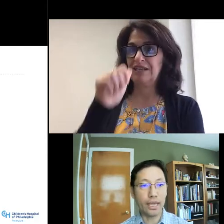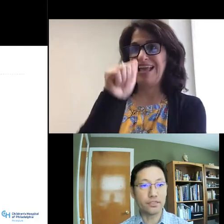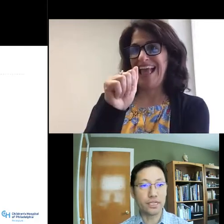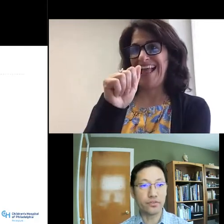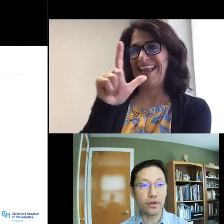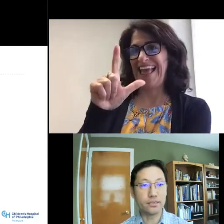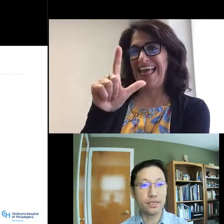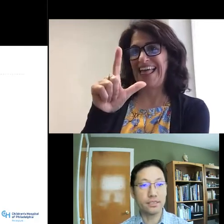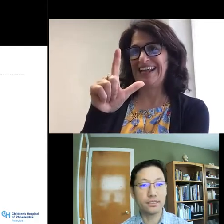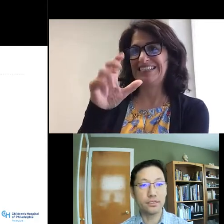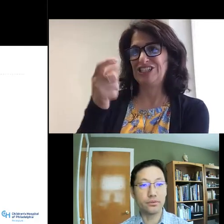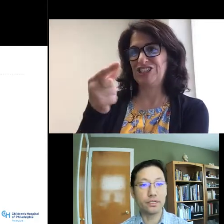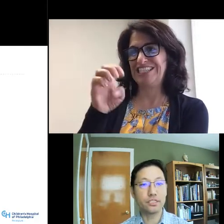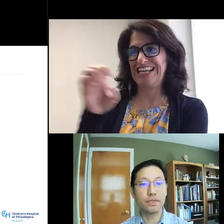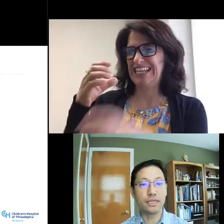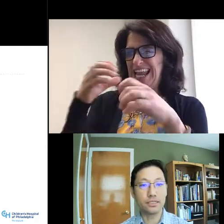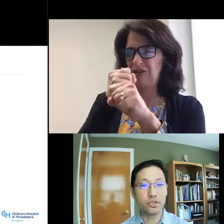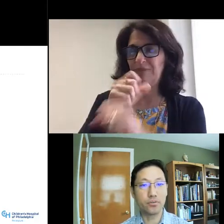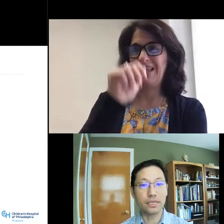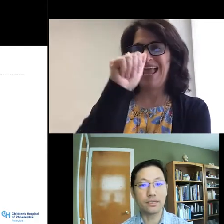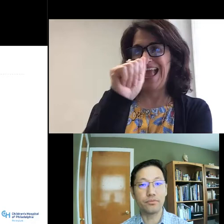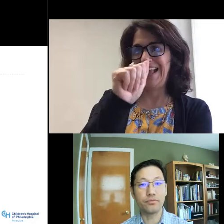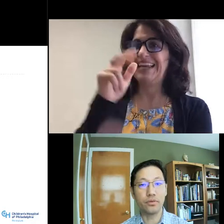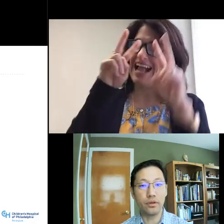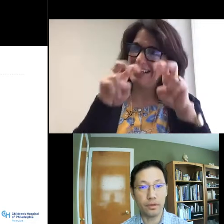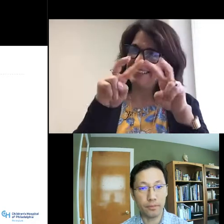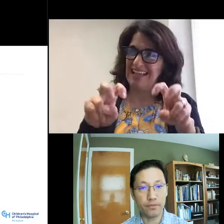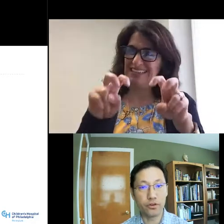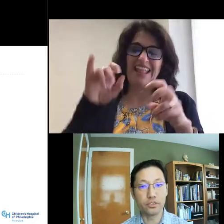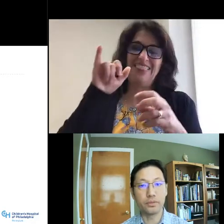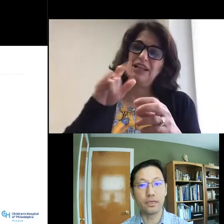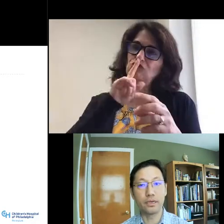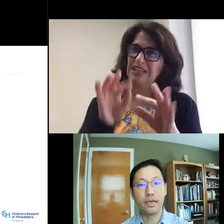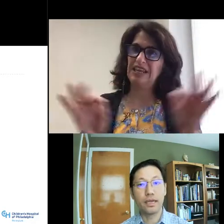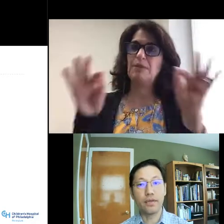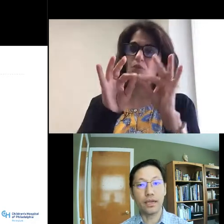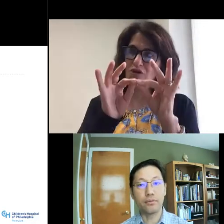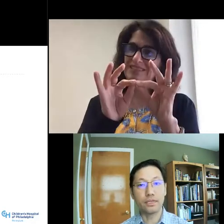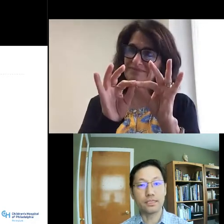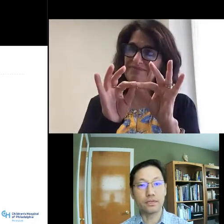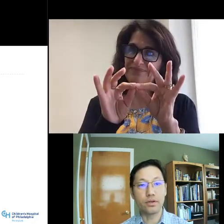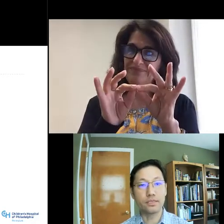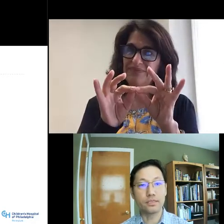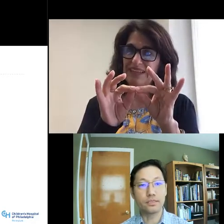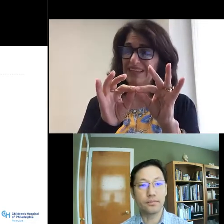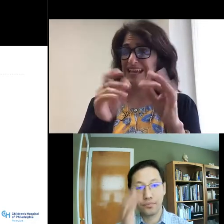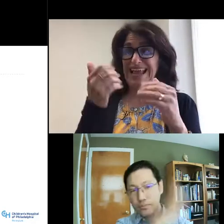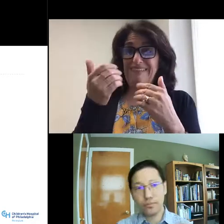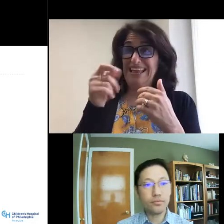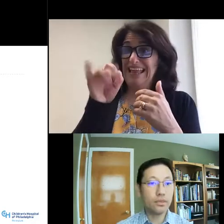So A stands for assess. So assessment is a central piece of for determining if anybody is in